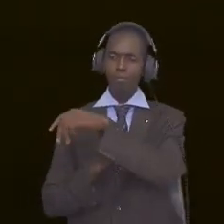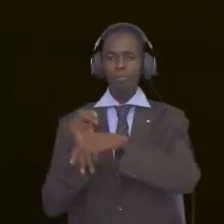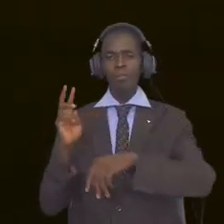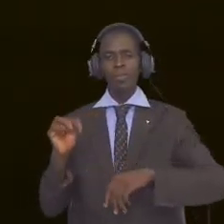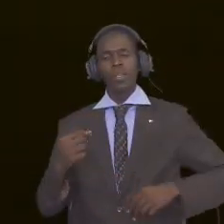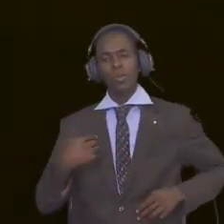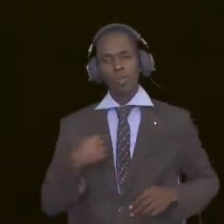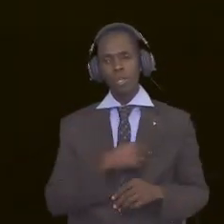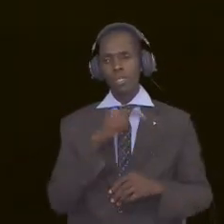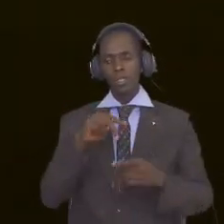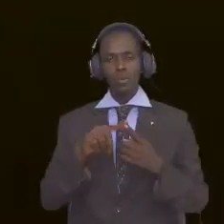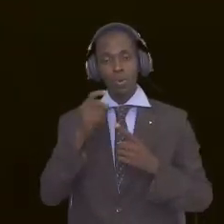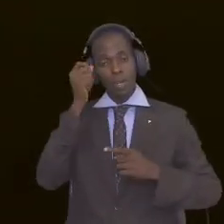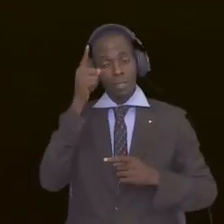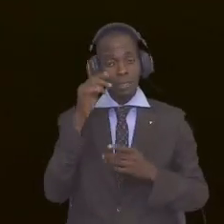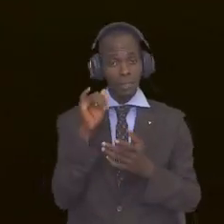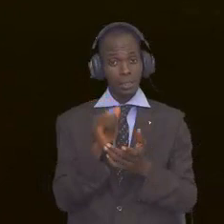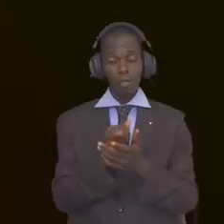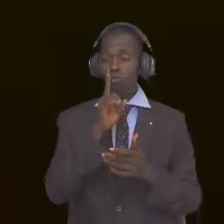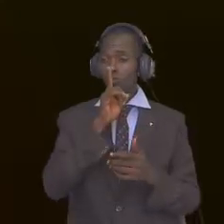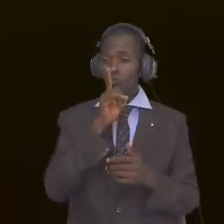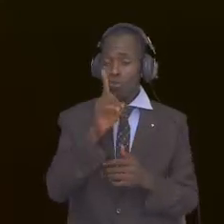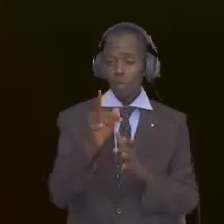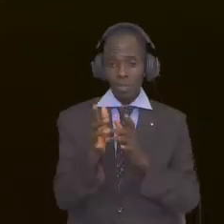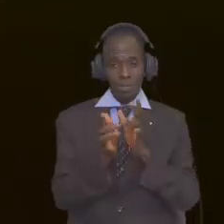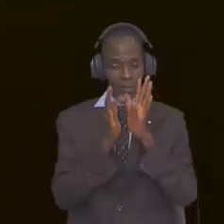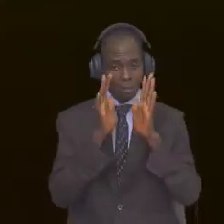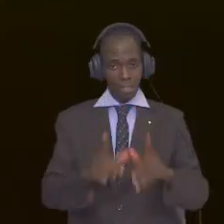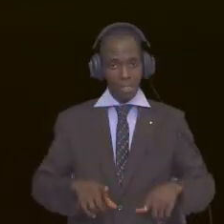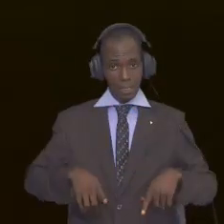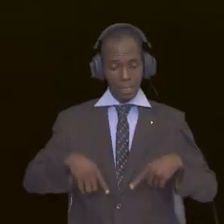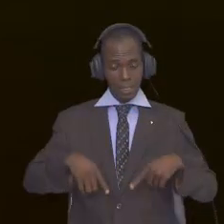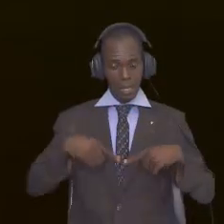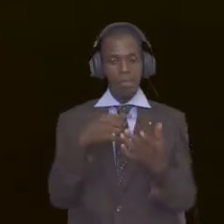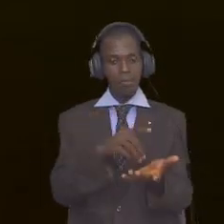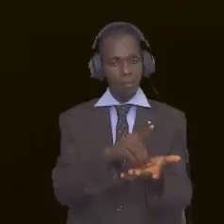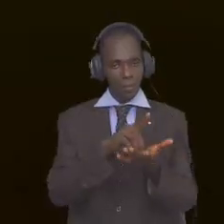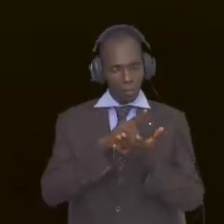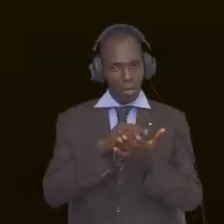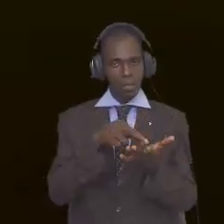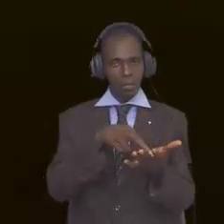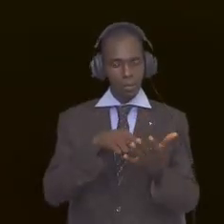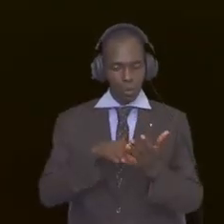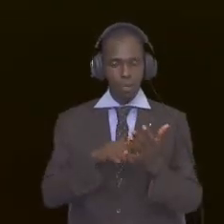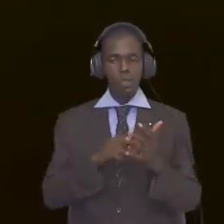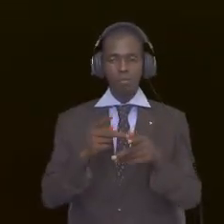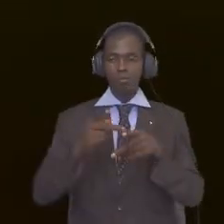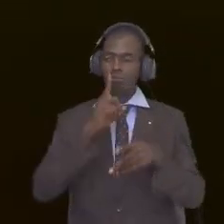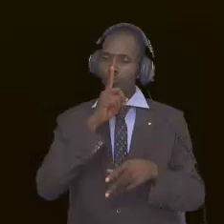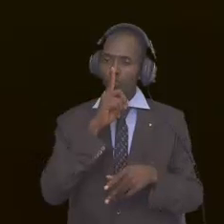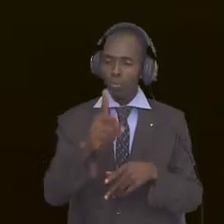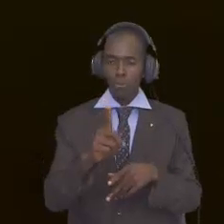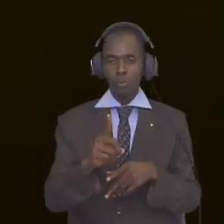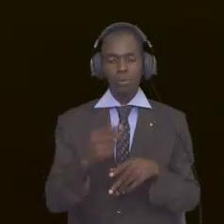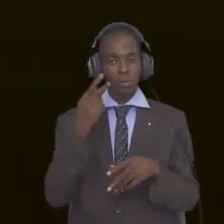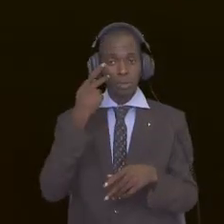need to understand that real Christian life demands practical support from every